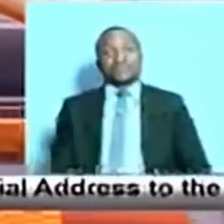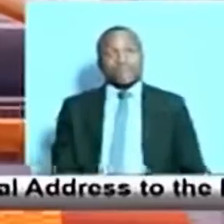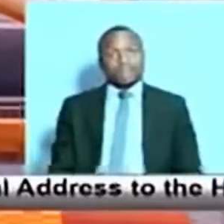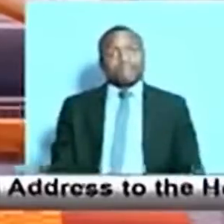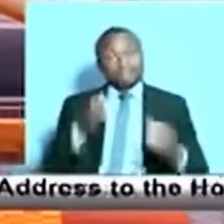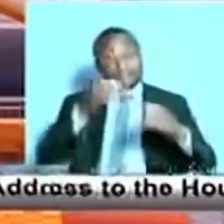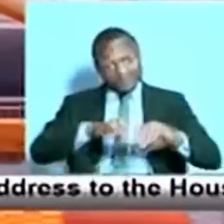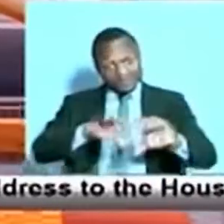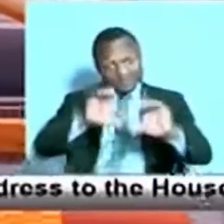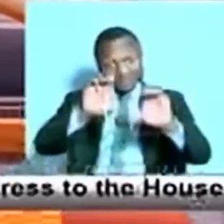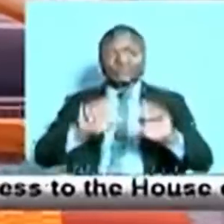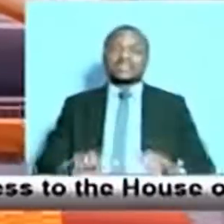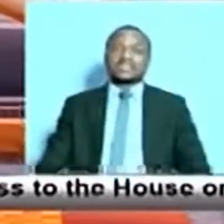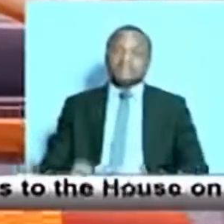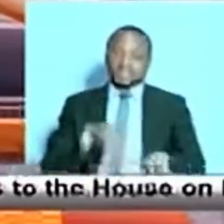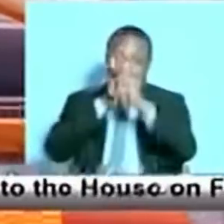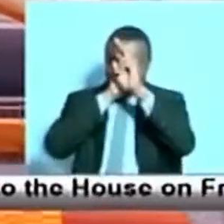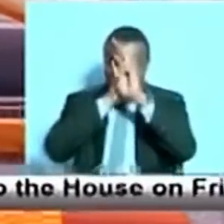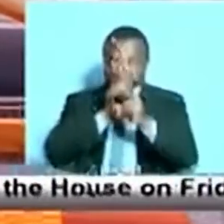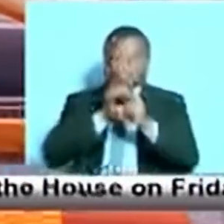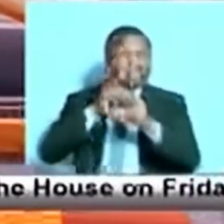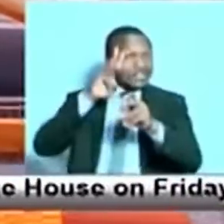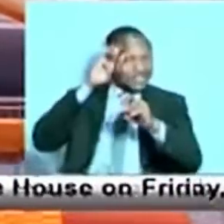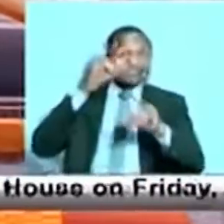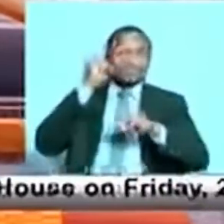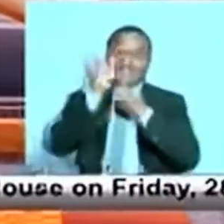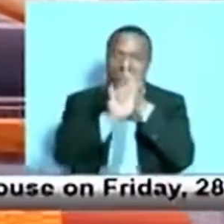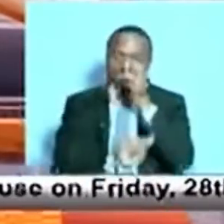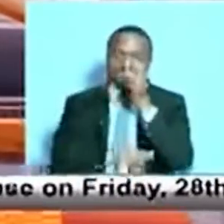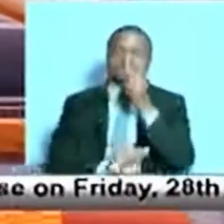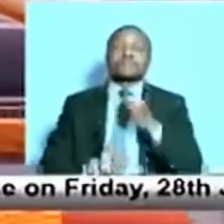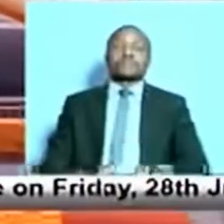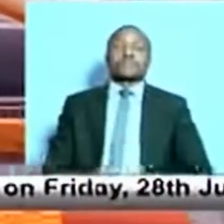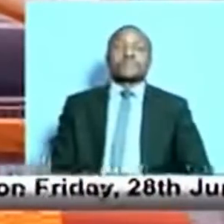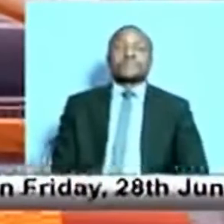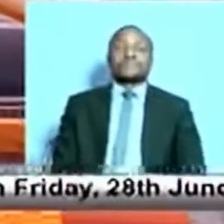We make progress. The Honorable Minister of Home Affairs.